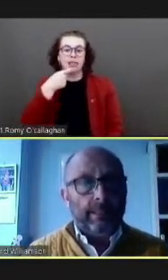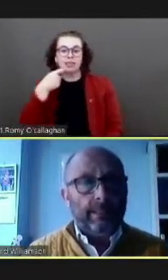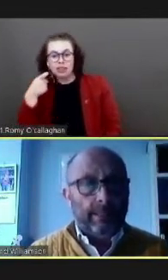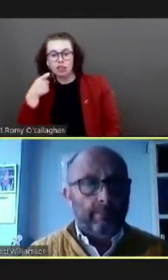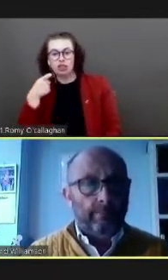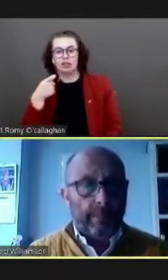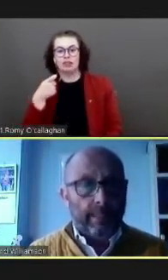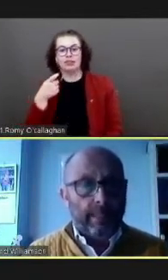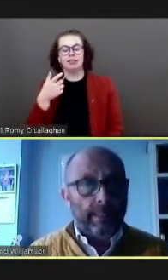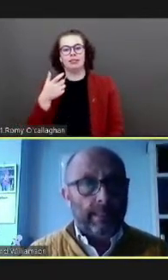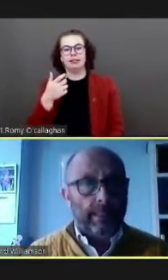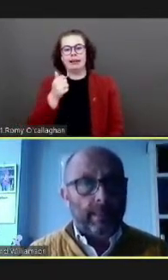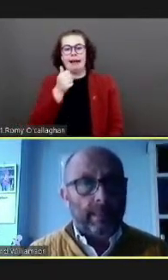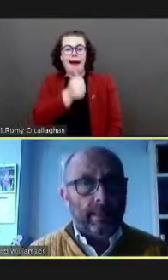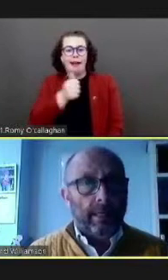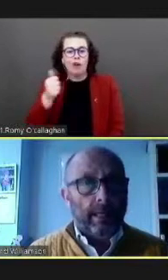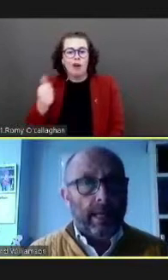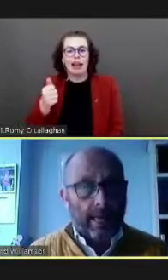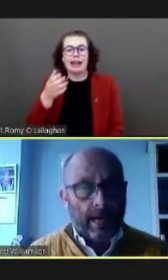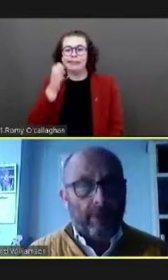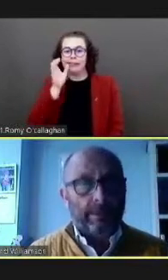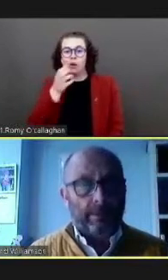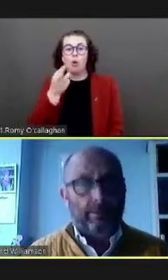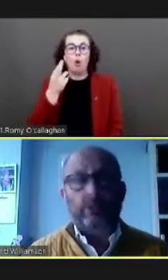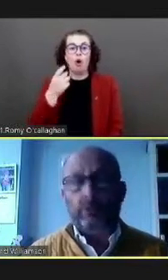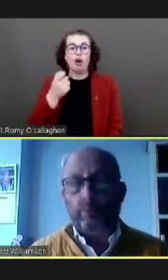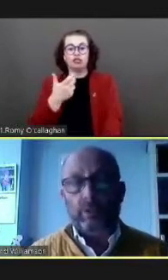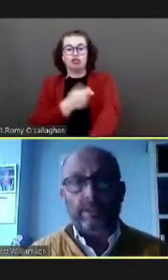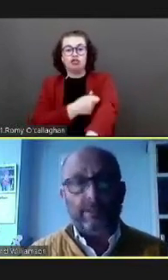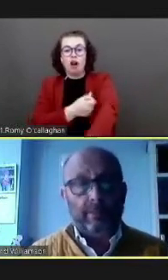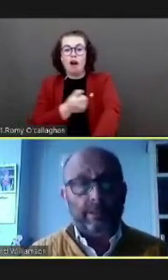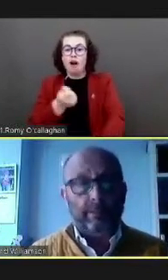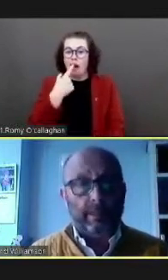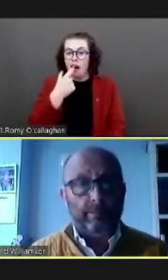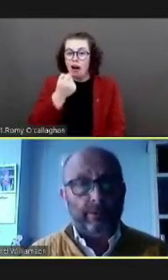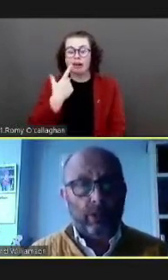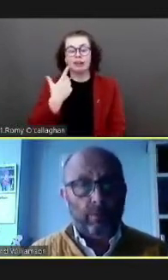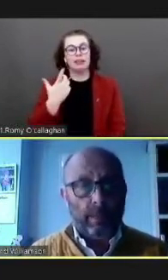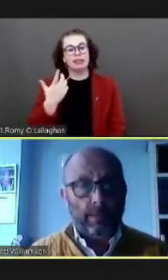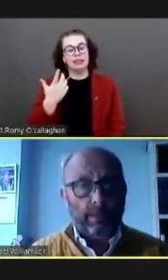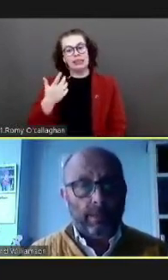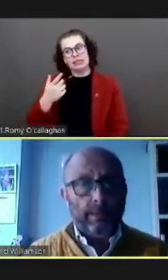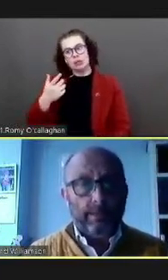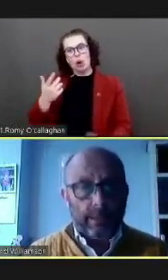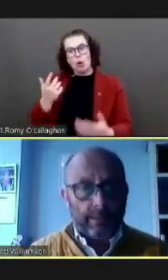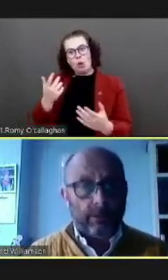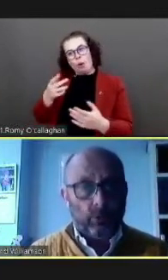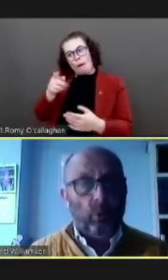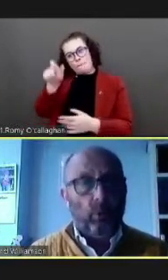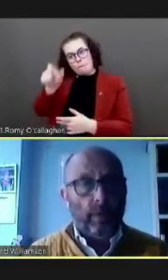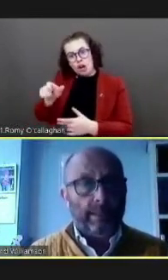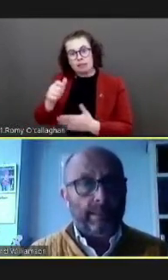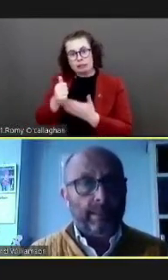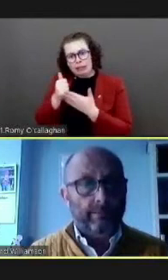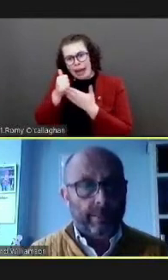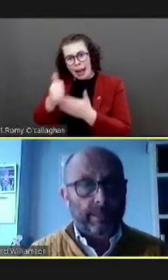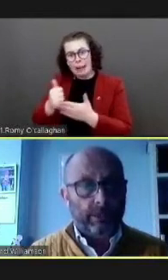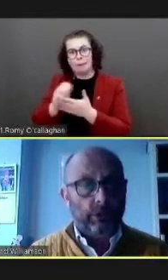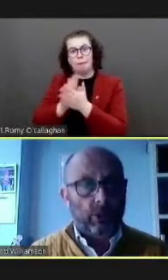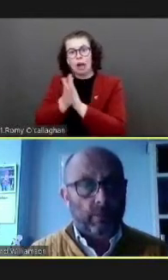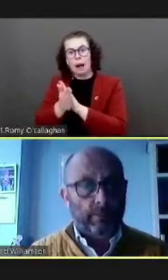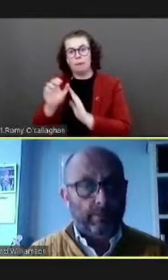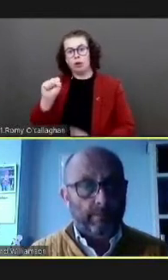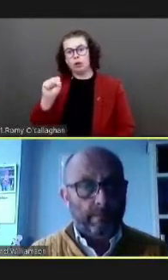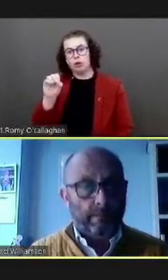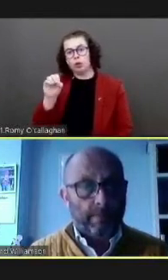that simply allowing someone or supporting someone to become sober doesn't always finish